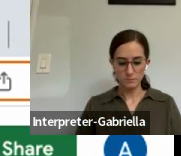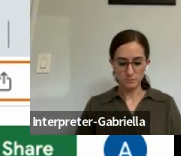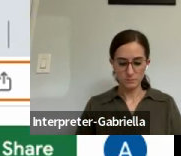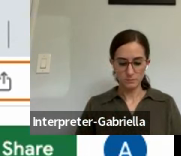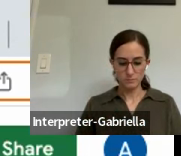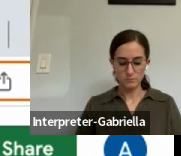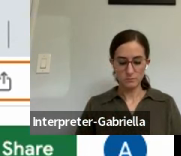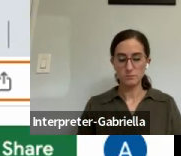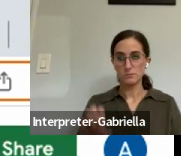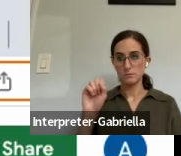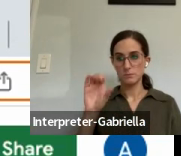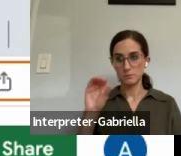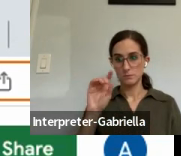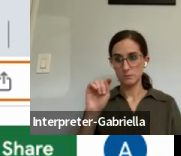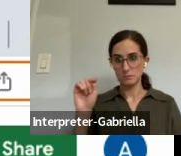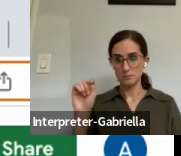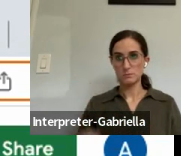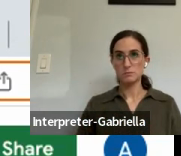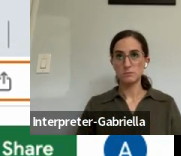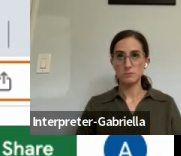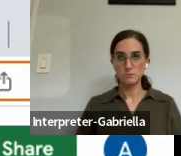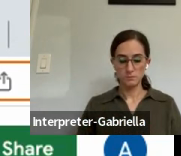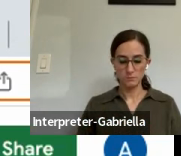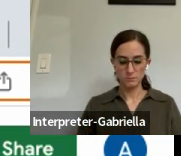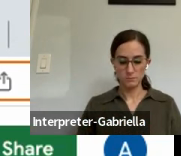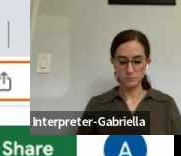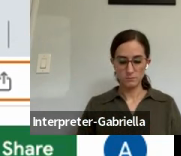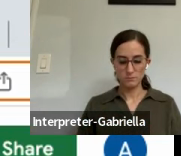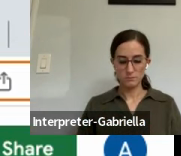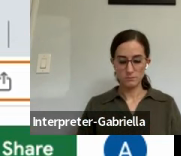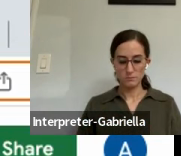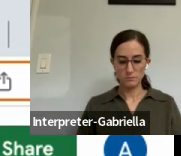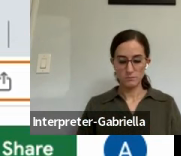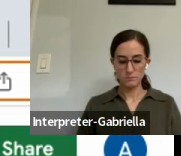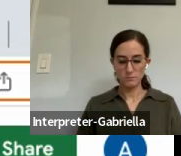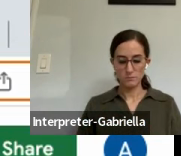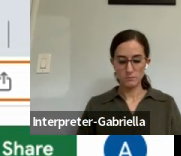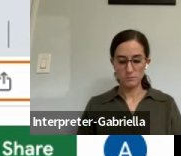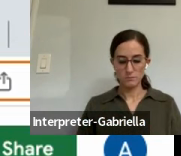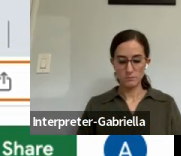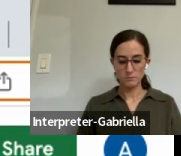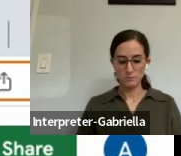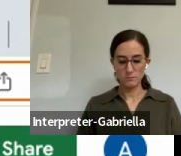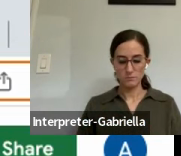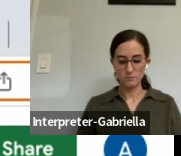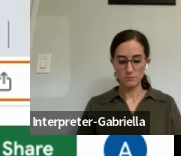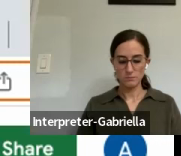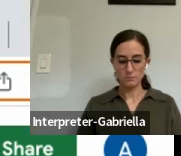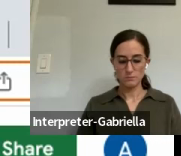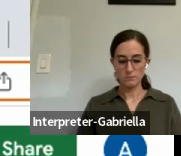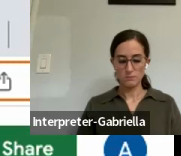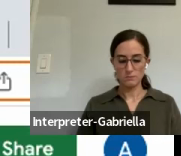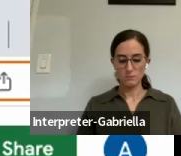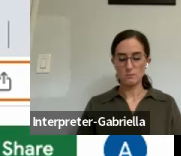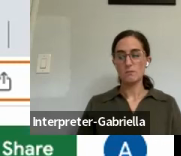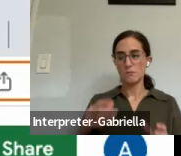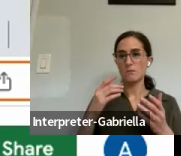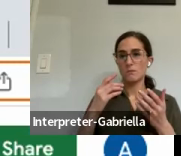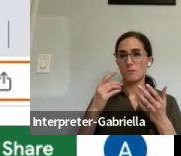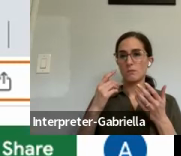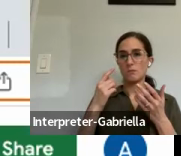Scott. Scott. I'll start. It's probably straightforward from what I had suggested earlier,